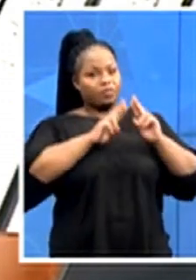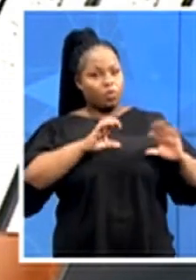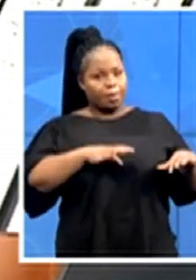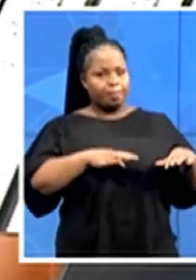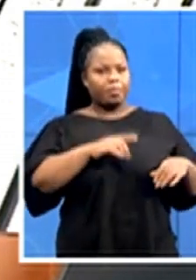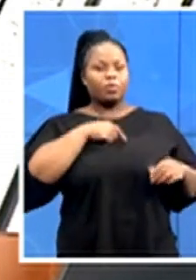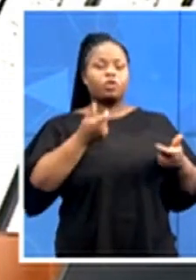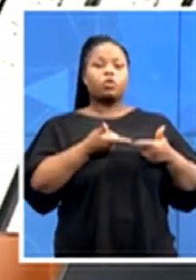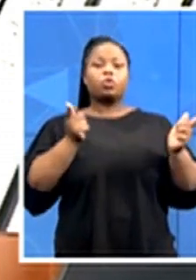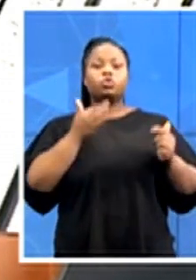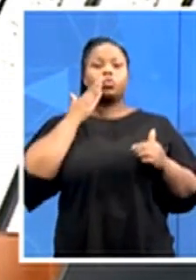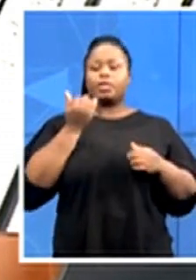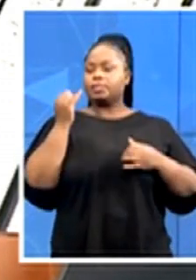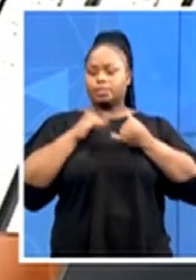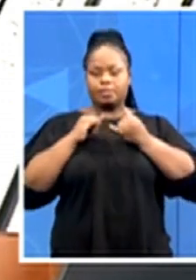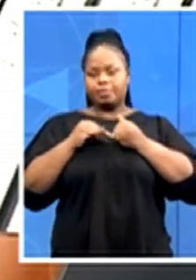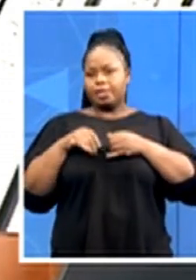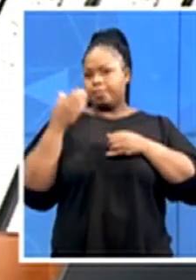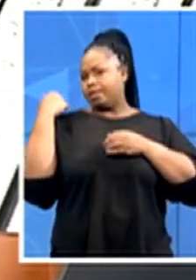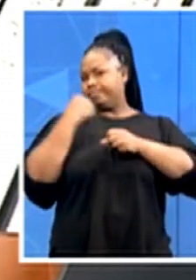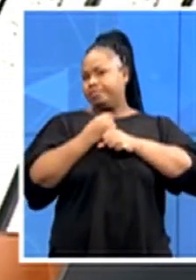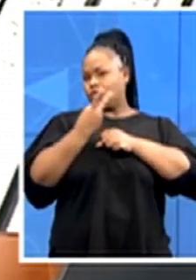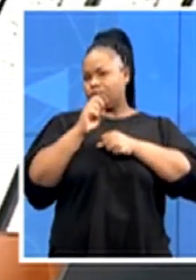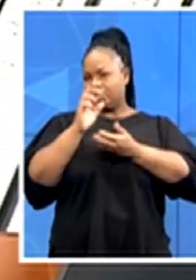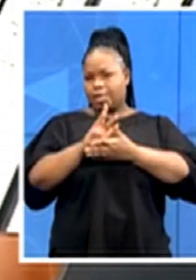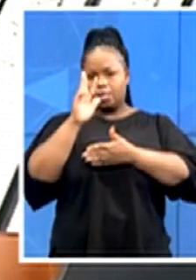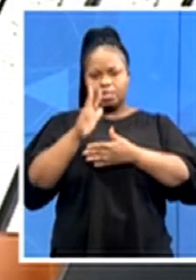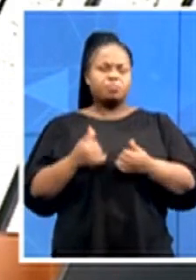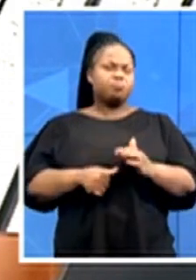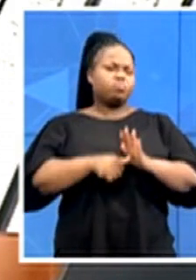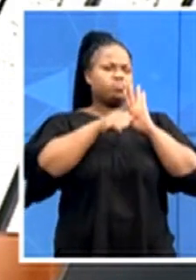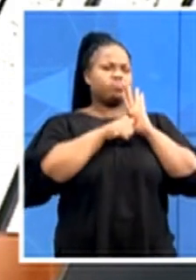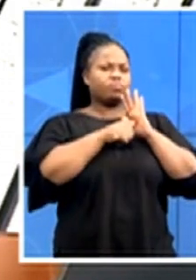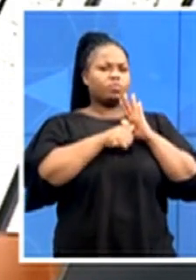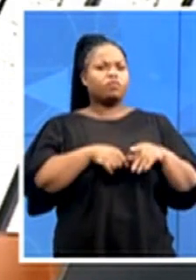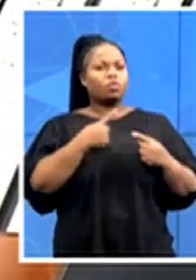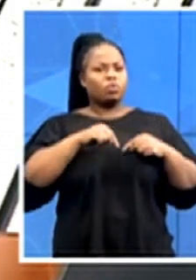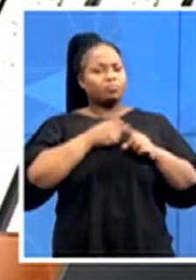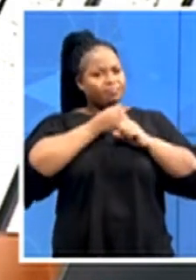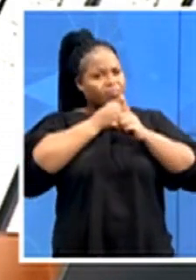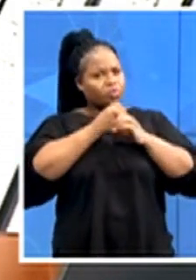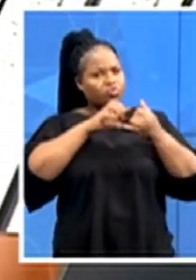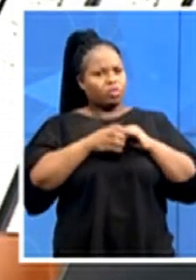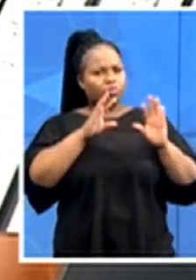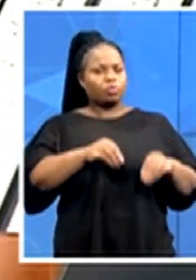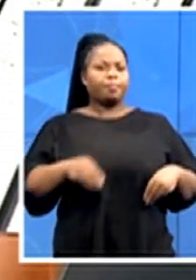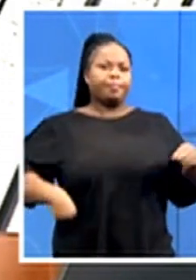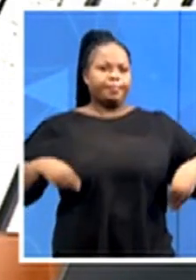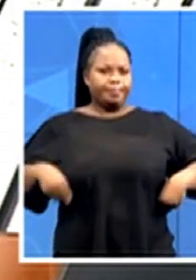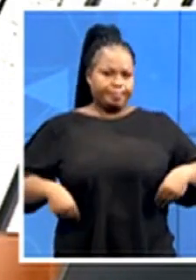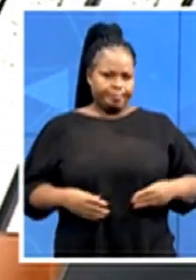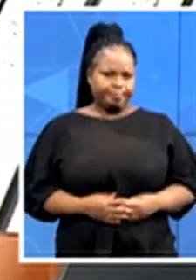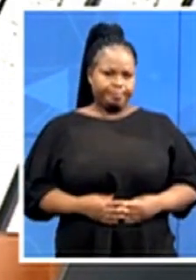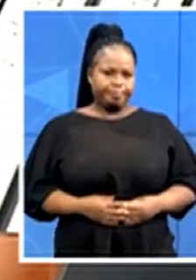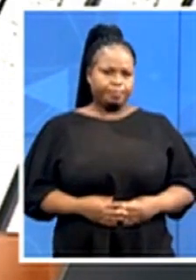September 2019, is a critical element of our fight against corruption also. Now, legislative changes